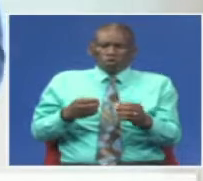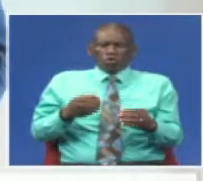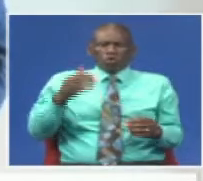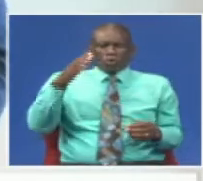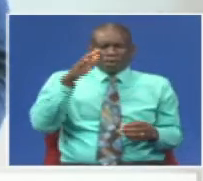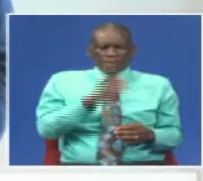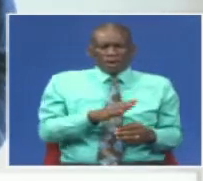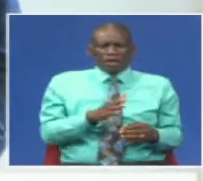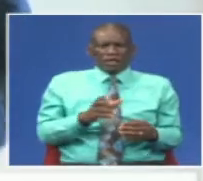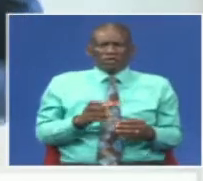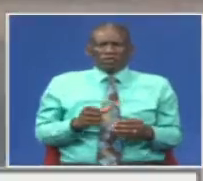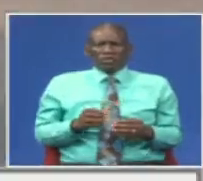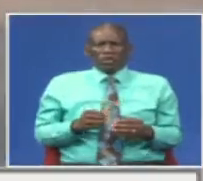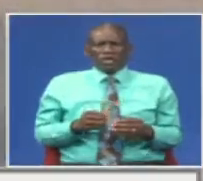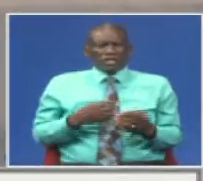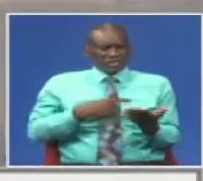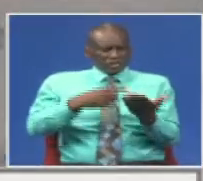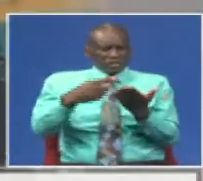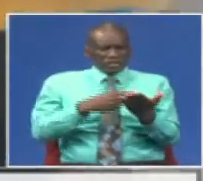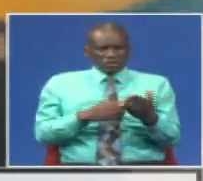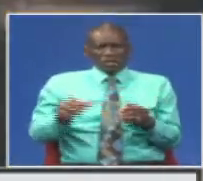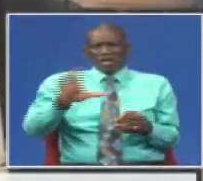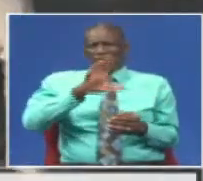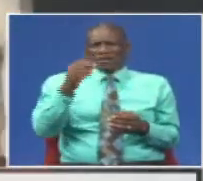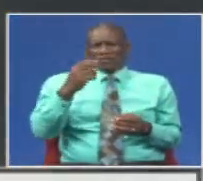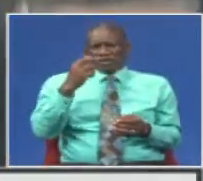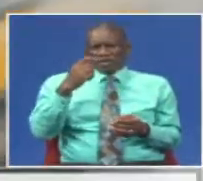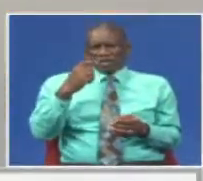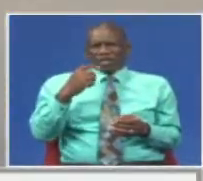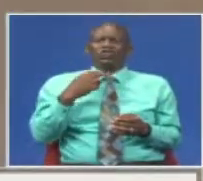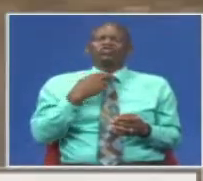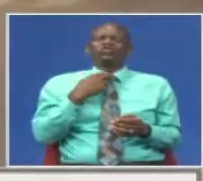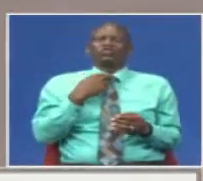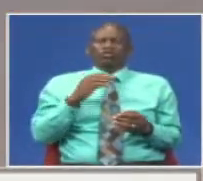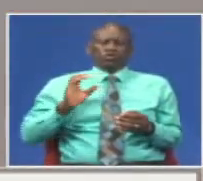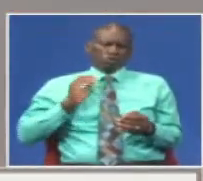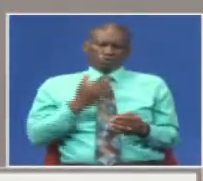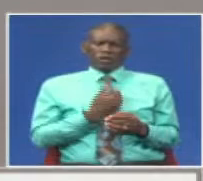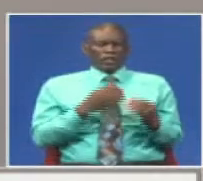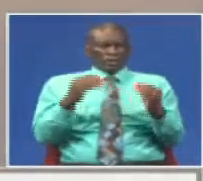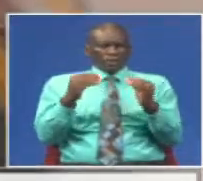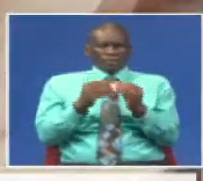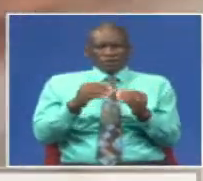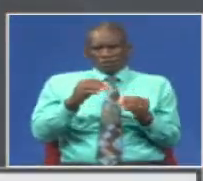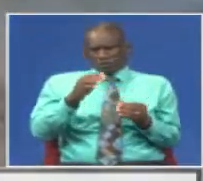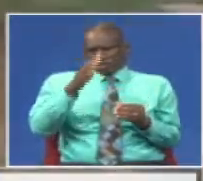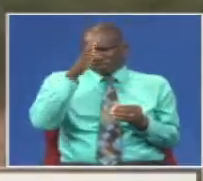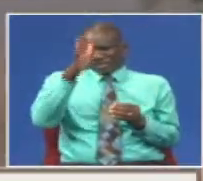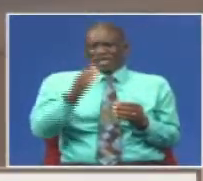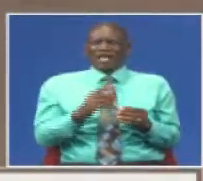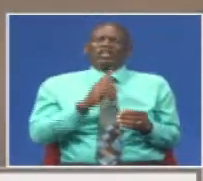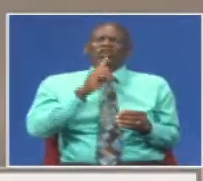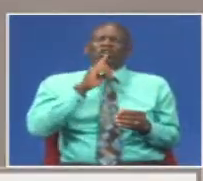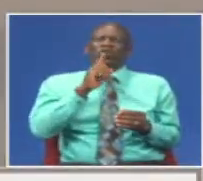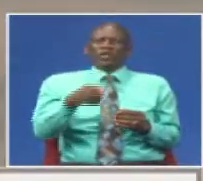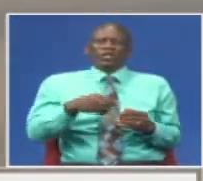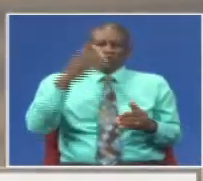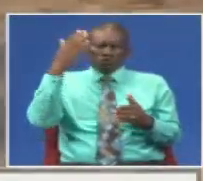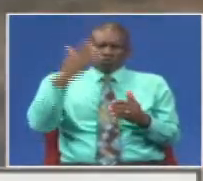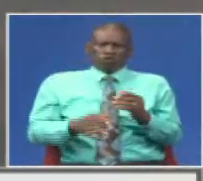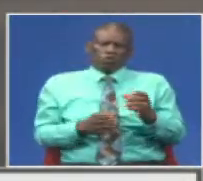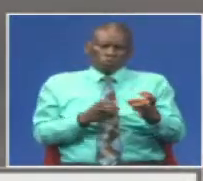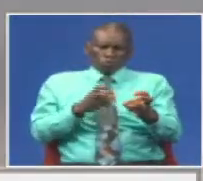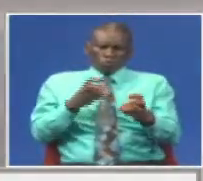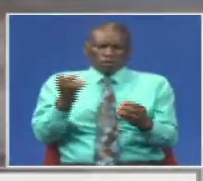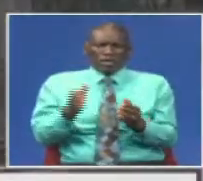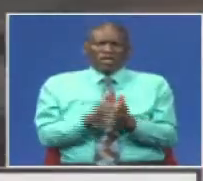to negotiations. The African Union's top council called on Sunday for an immediate ceasefire without conditions and asked